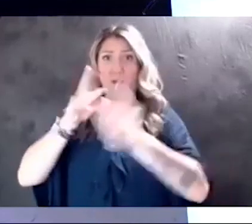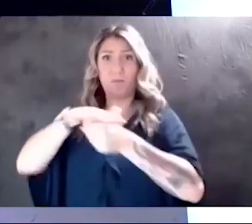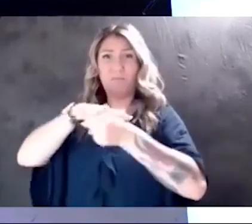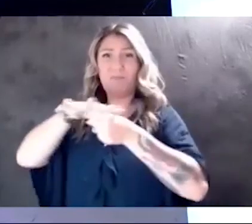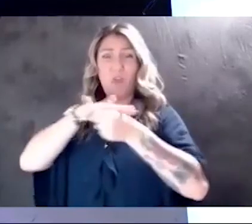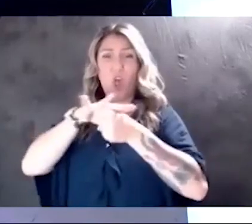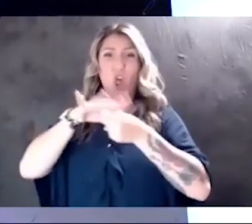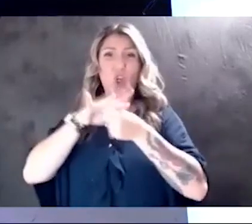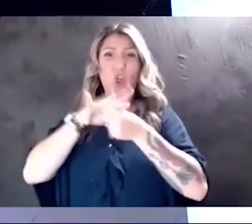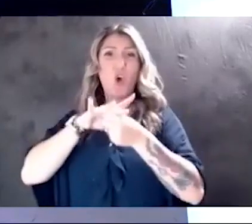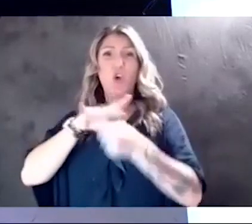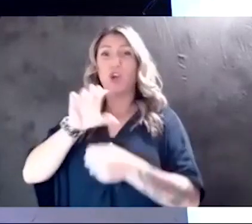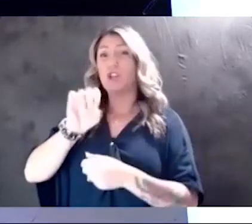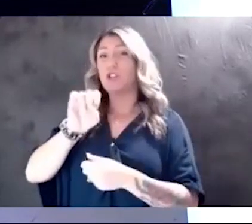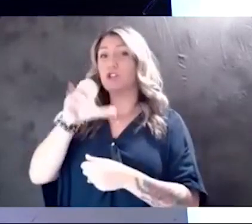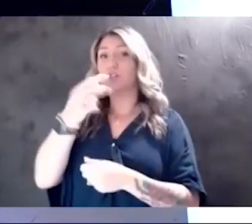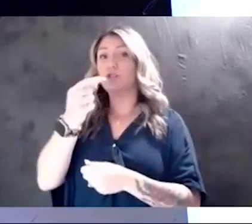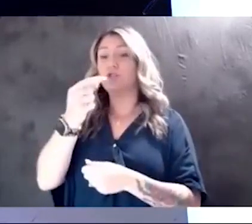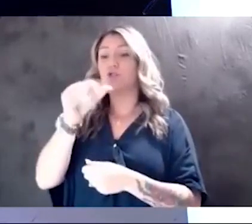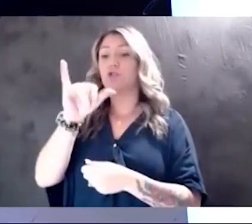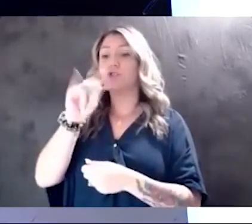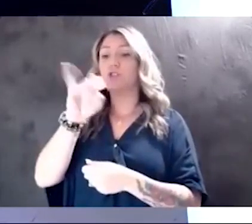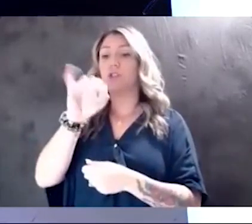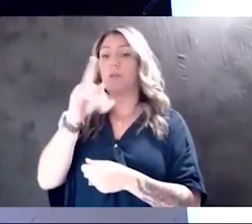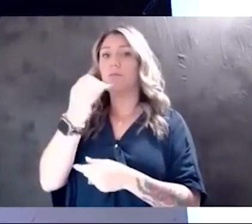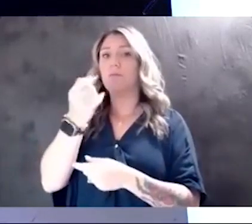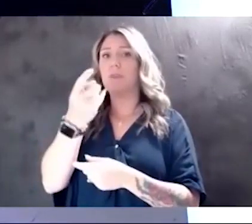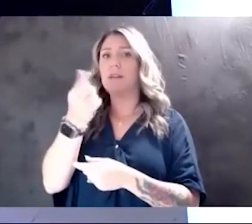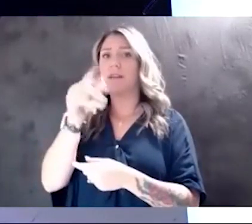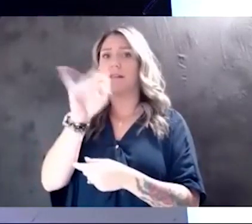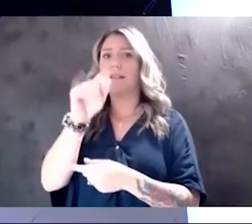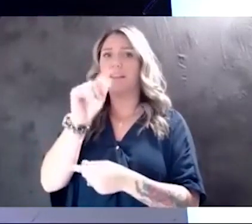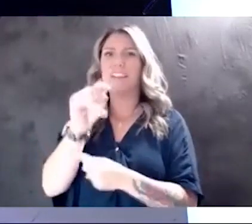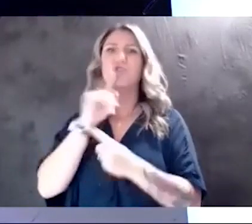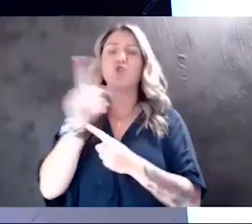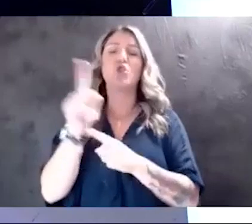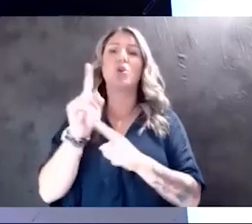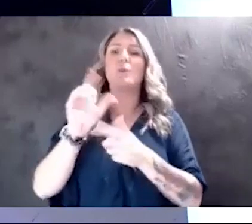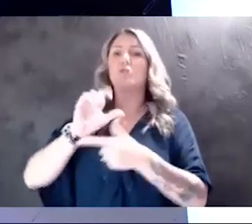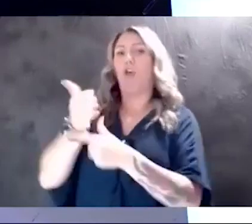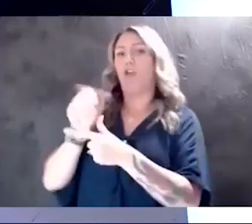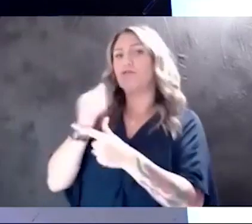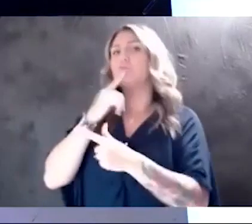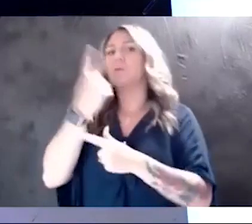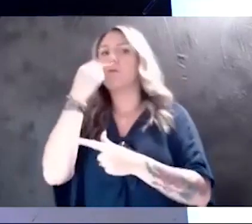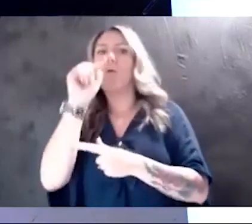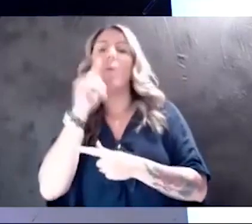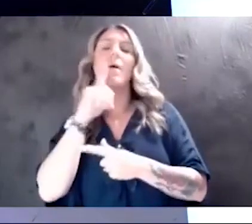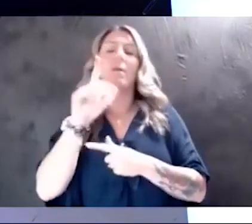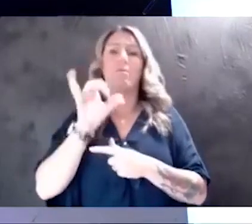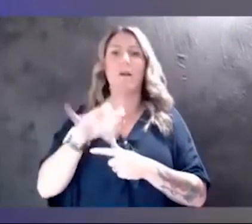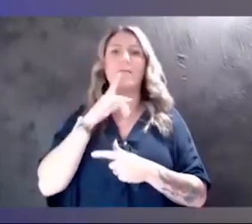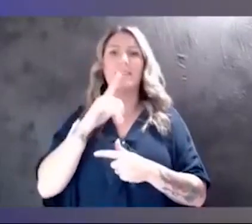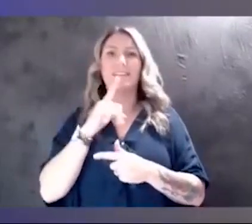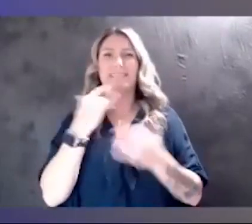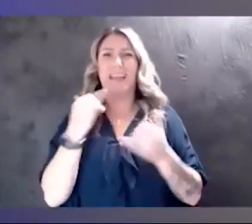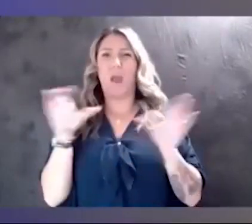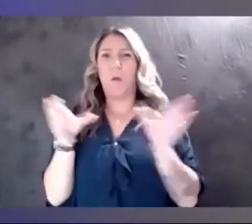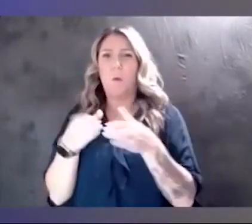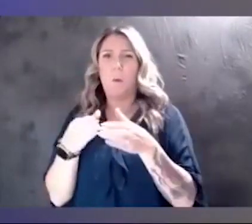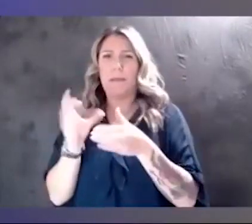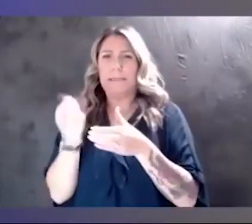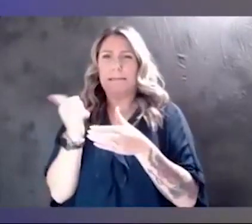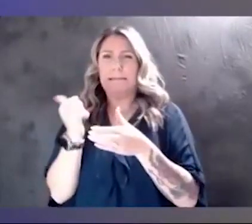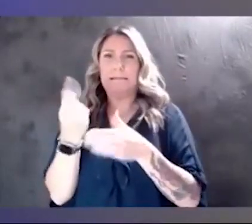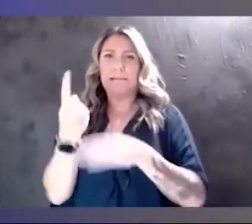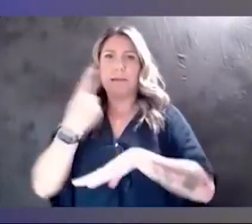U.S. women's gymnastics team. She tested positive for COVID. She's going to be quarantined now for 10 days. Your thoughts? First of all,